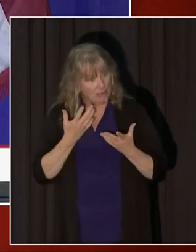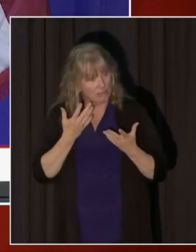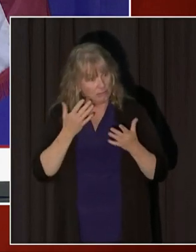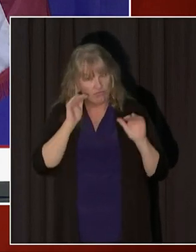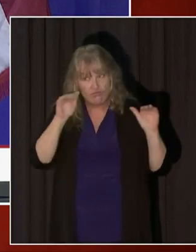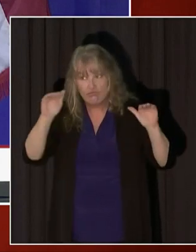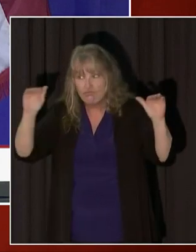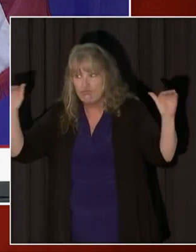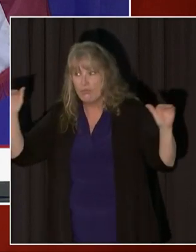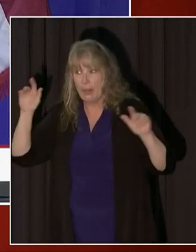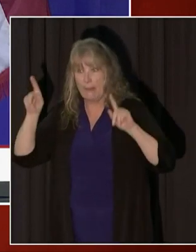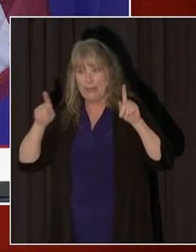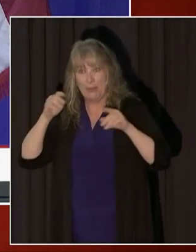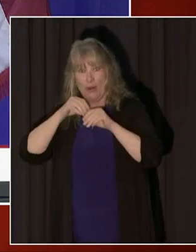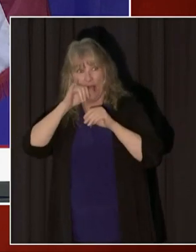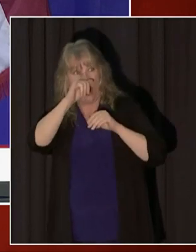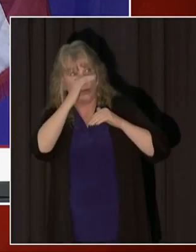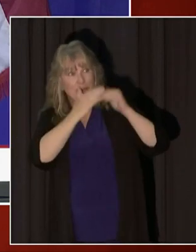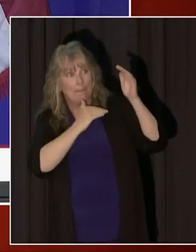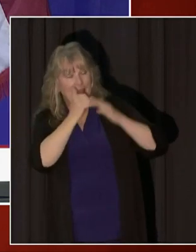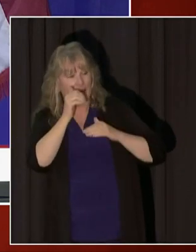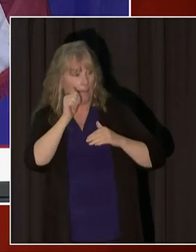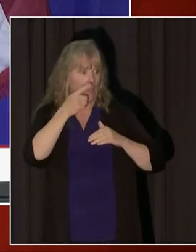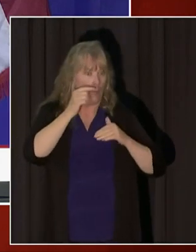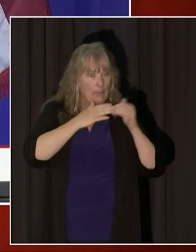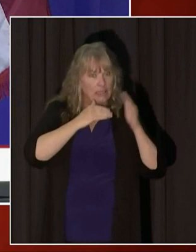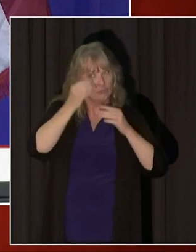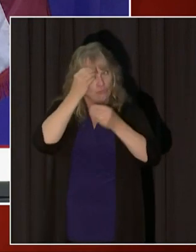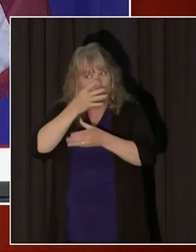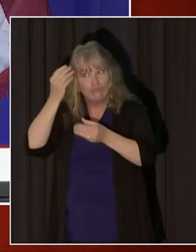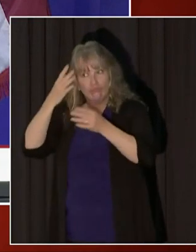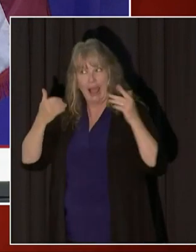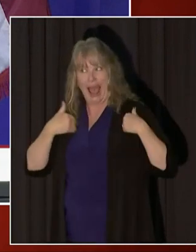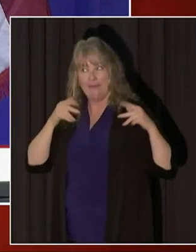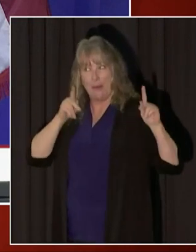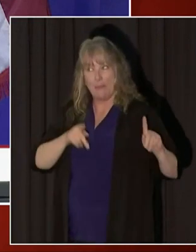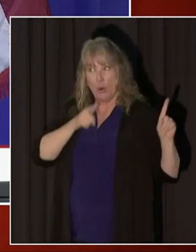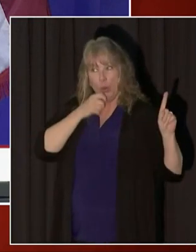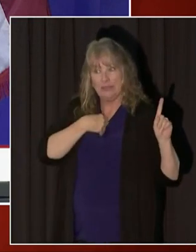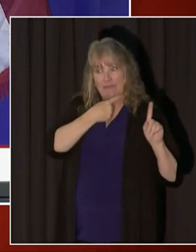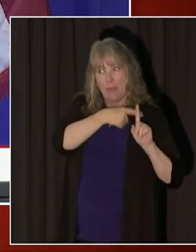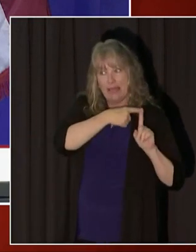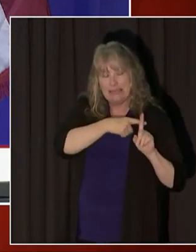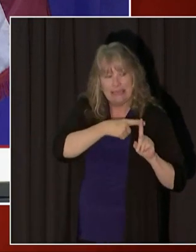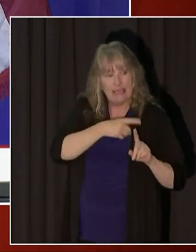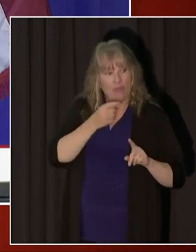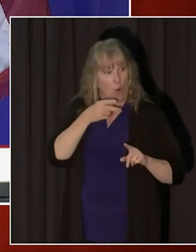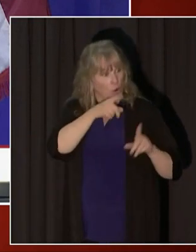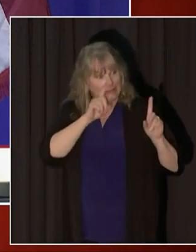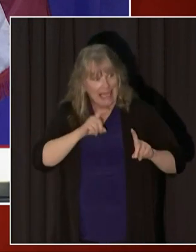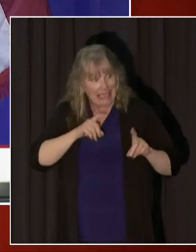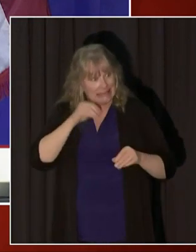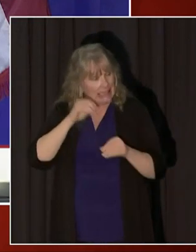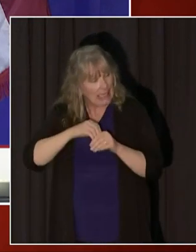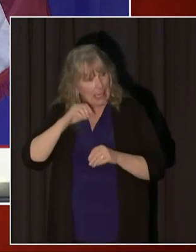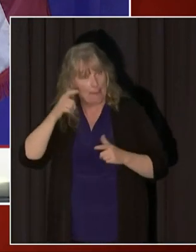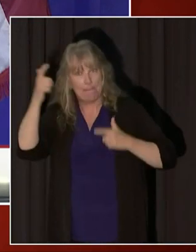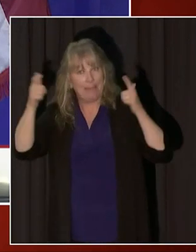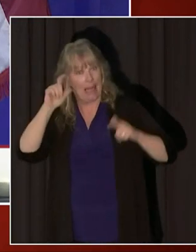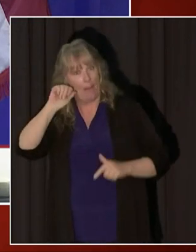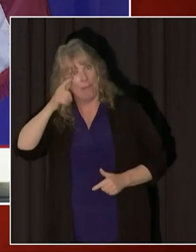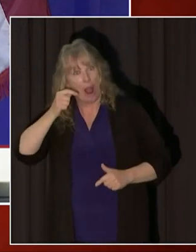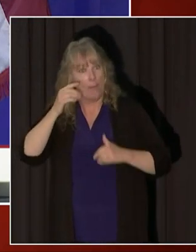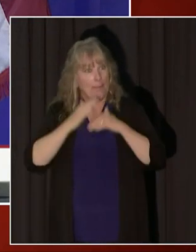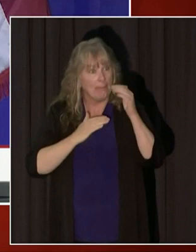there's a case in their building, or providing any specialized services like testing or support at any of the specific apartment buildings that are